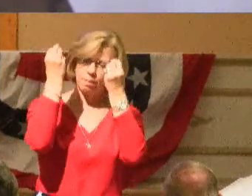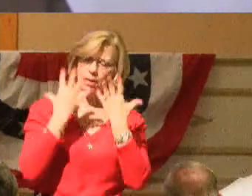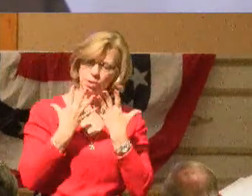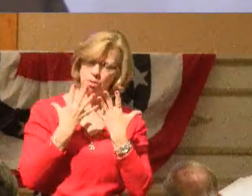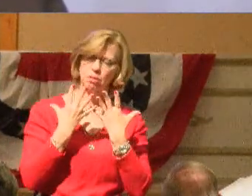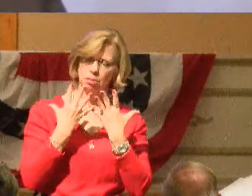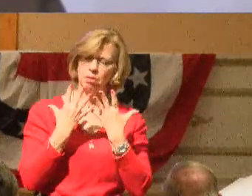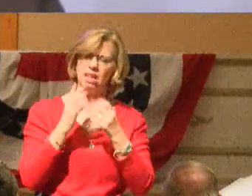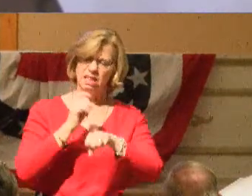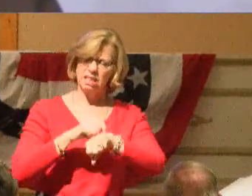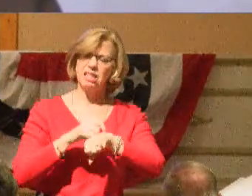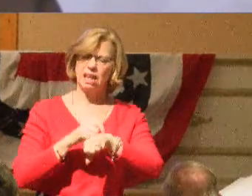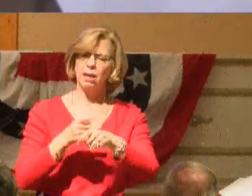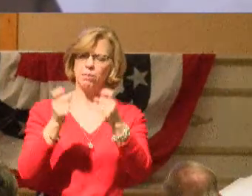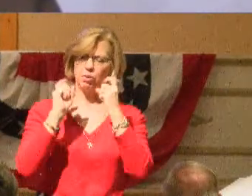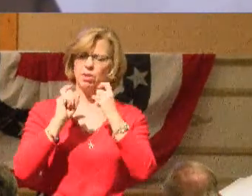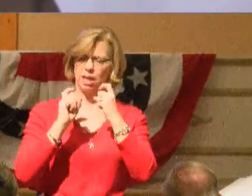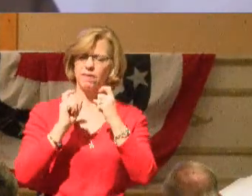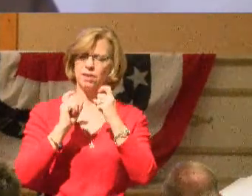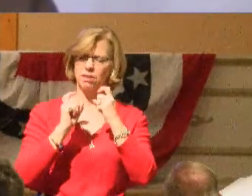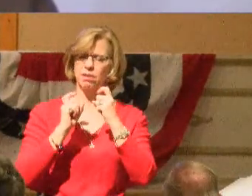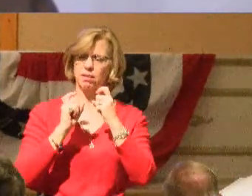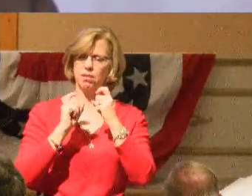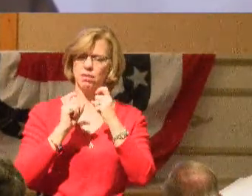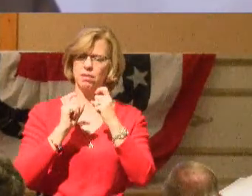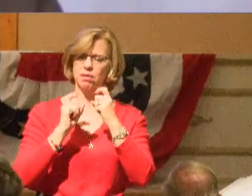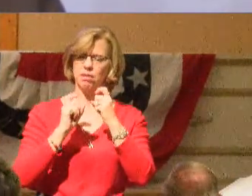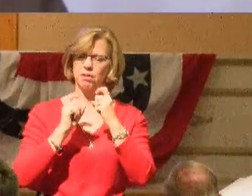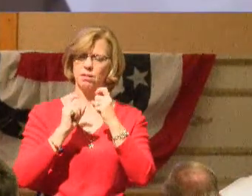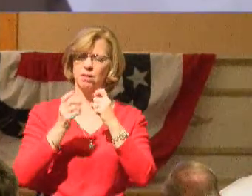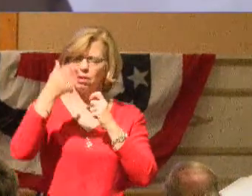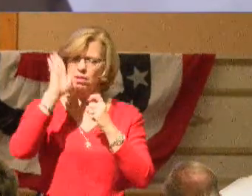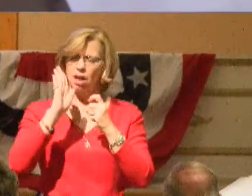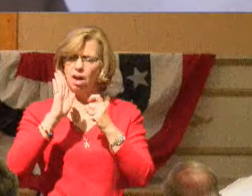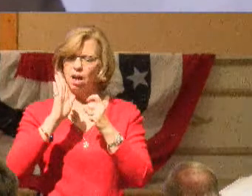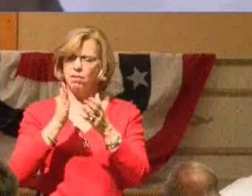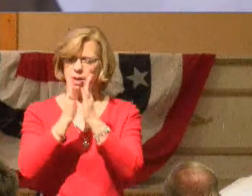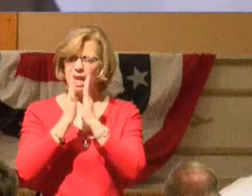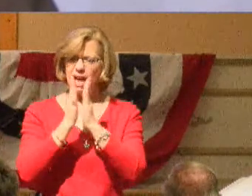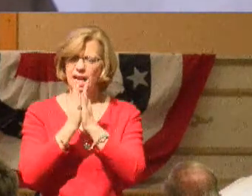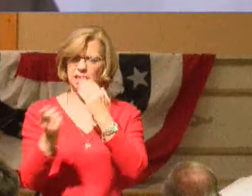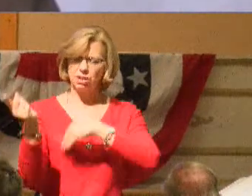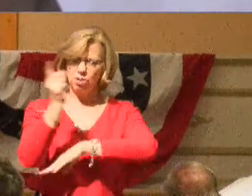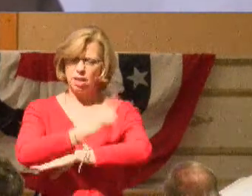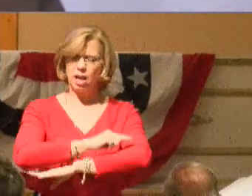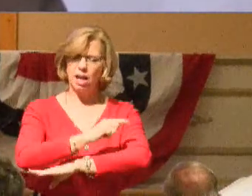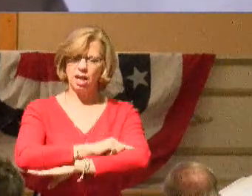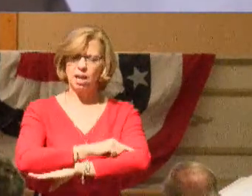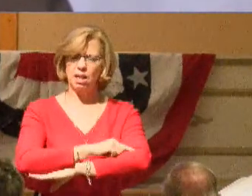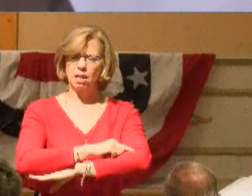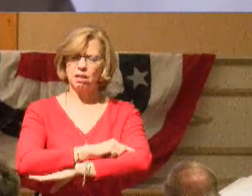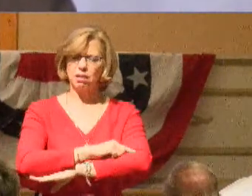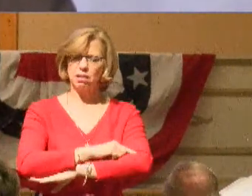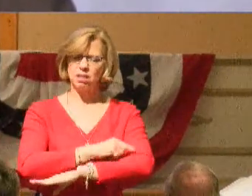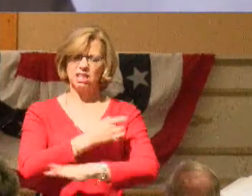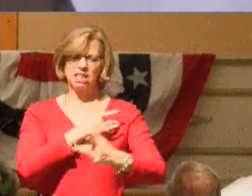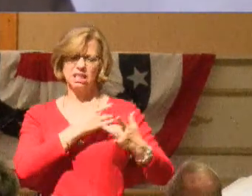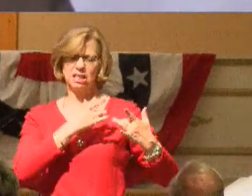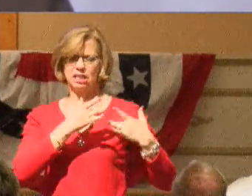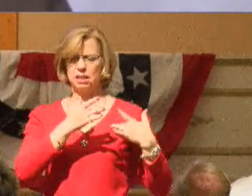time that you've given us to share it. God, we just ask you today, to deal with our